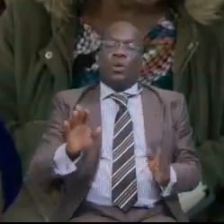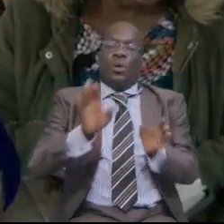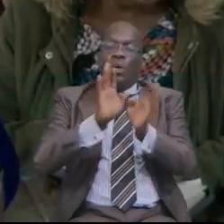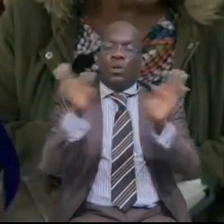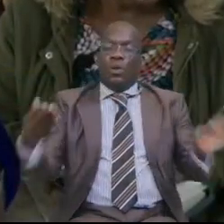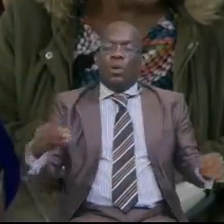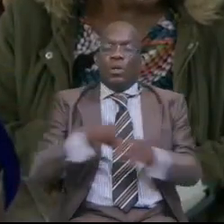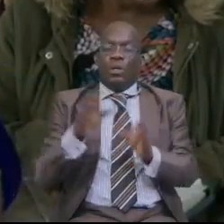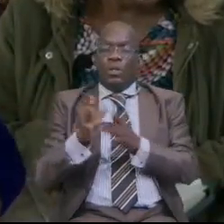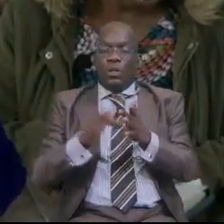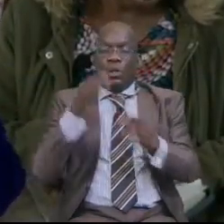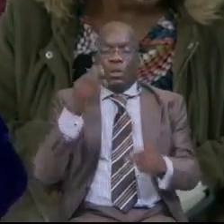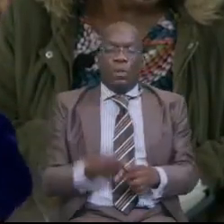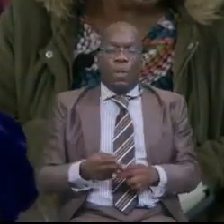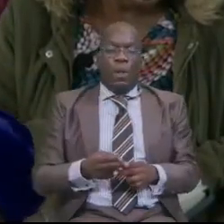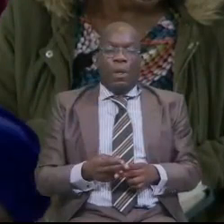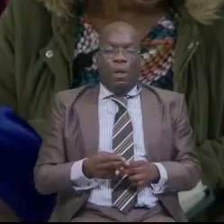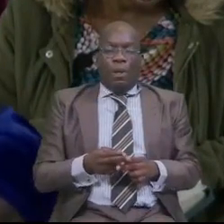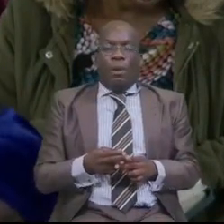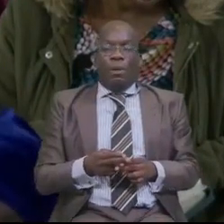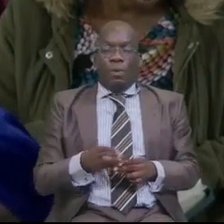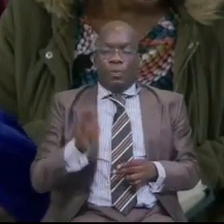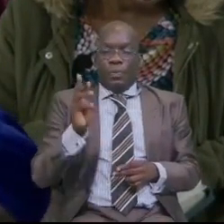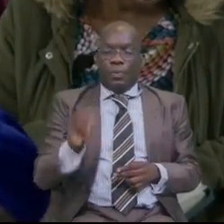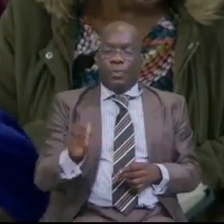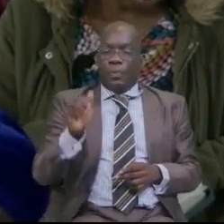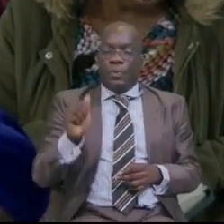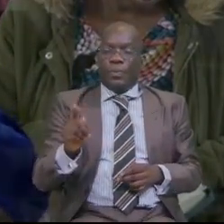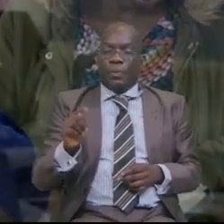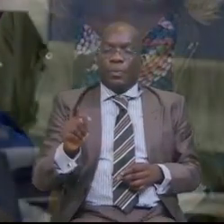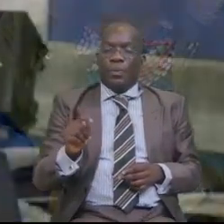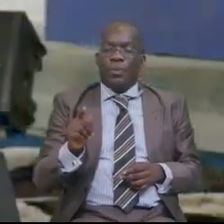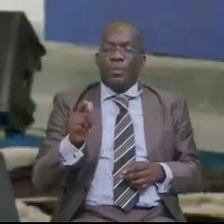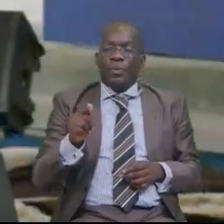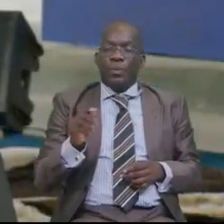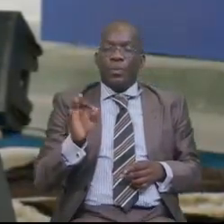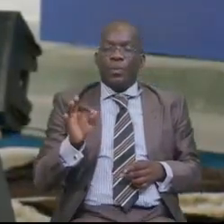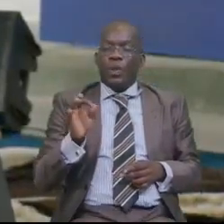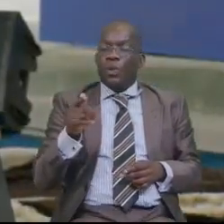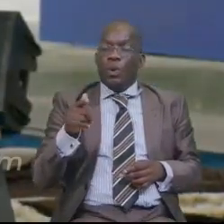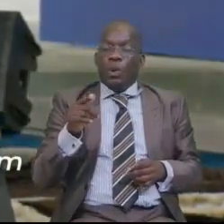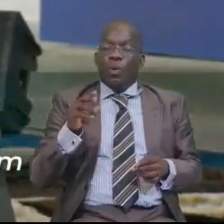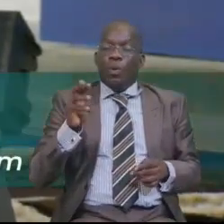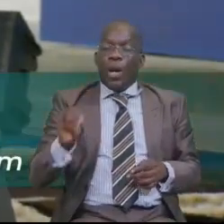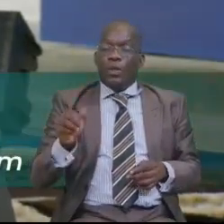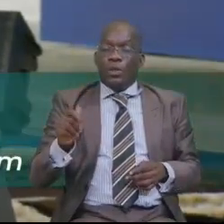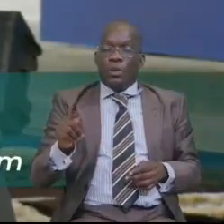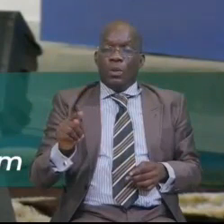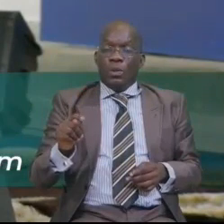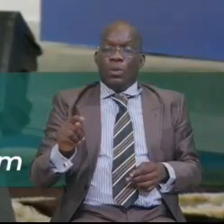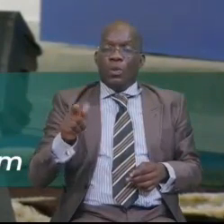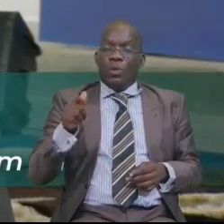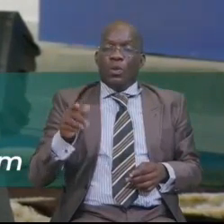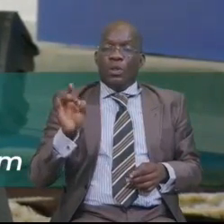In Matthew chapter 28, and I'm reading from verse 18. Matthew chapter 28,